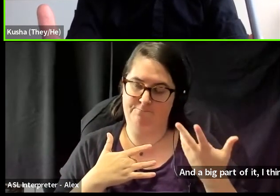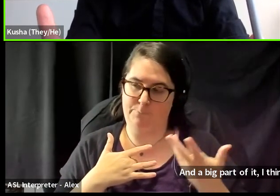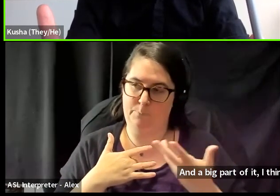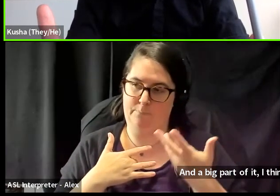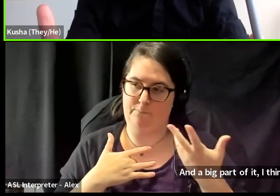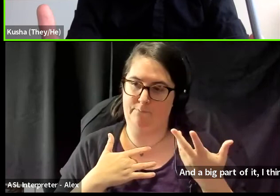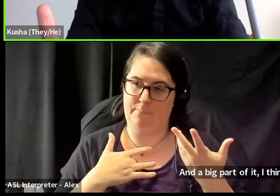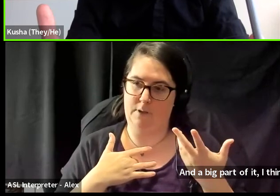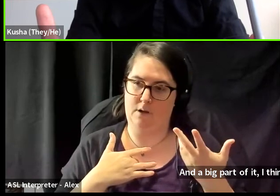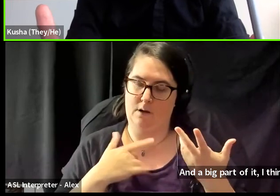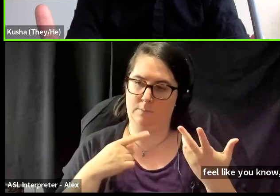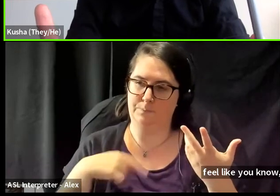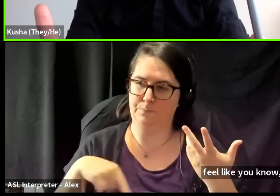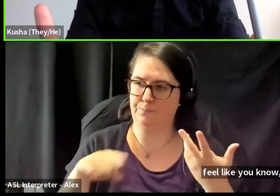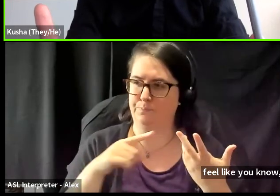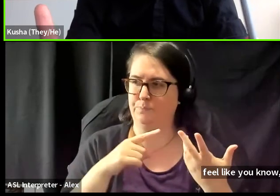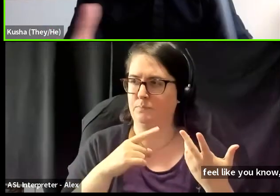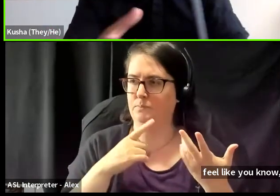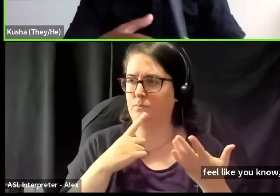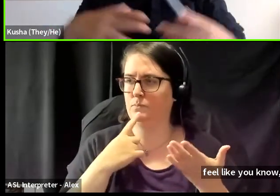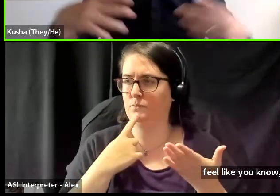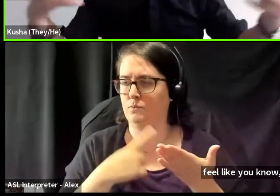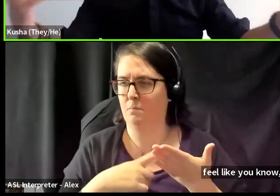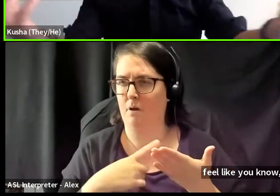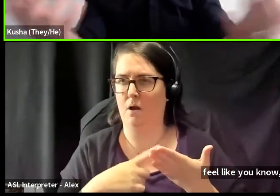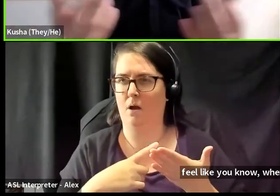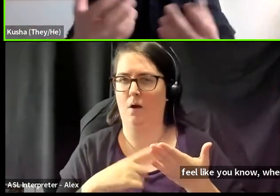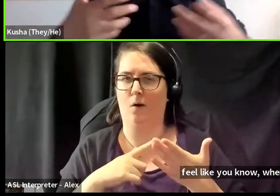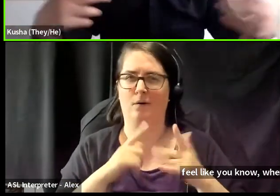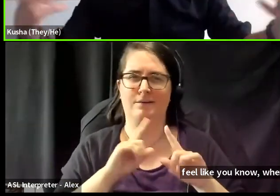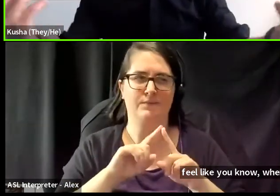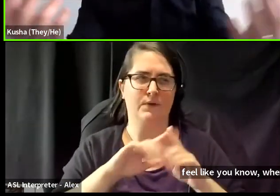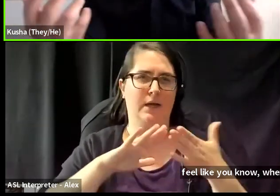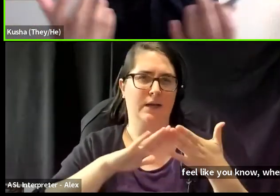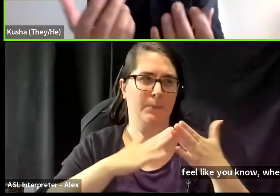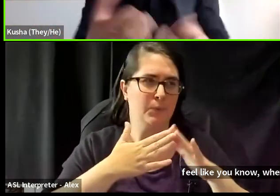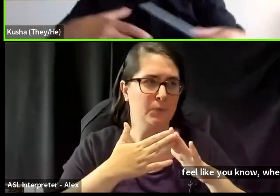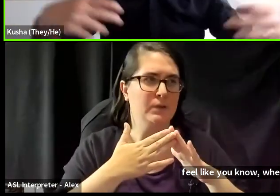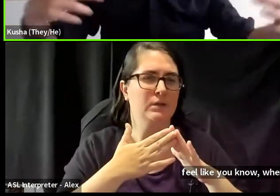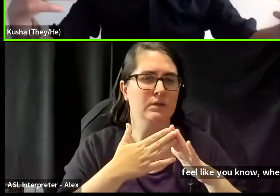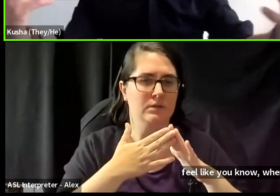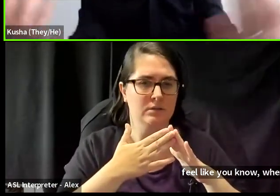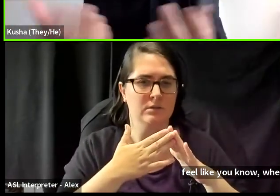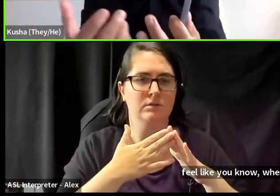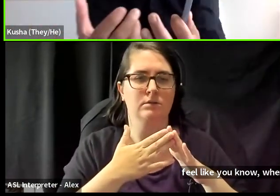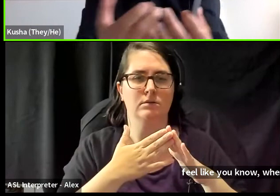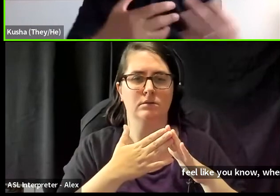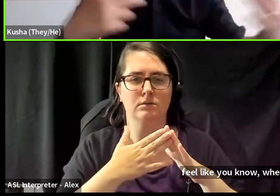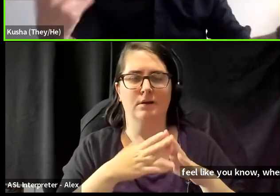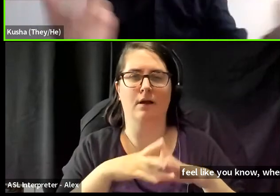we talk in a lot of communities that are like-minded, like abolitionist and